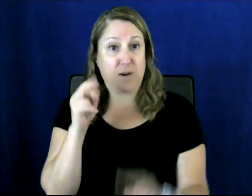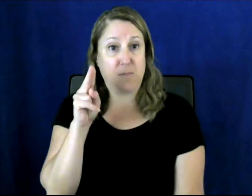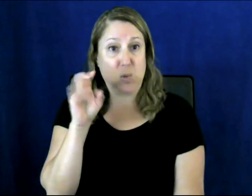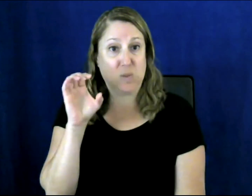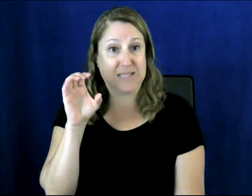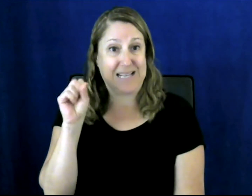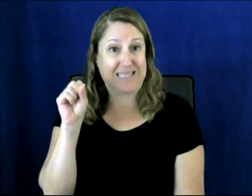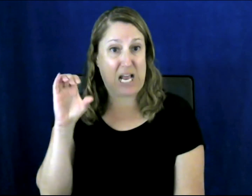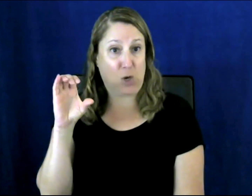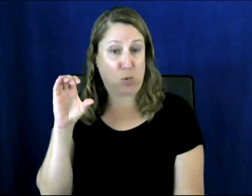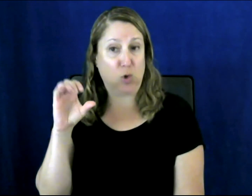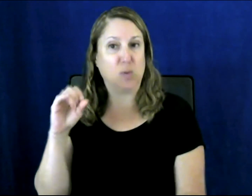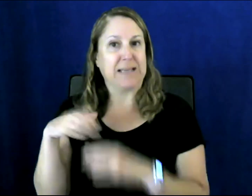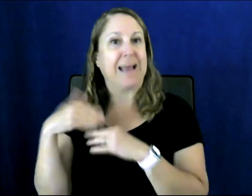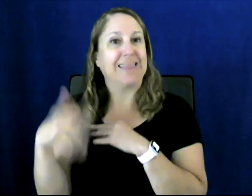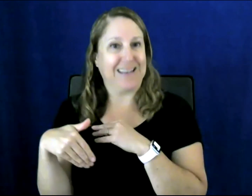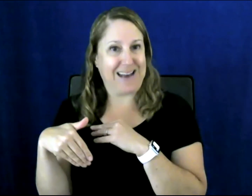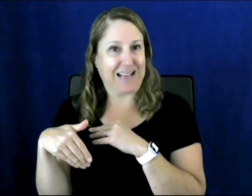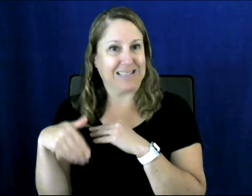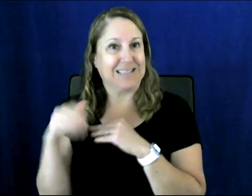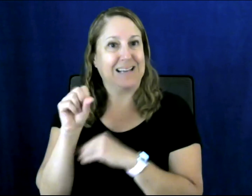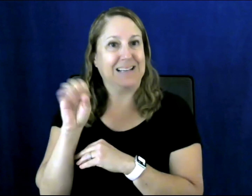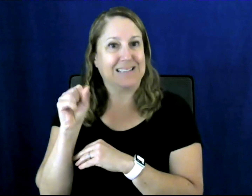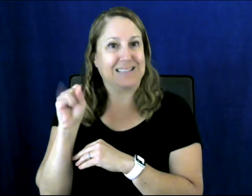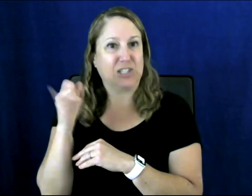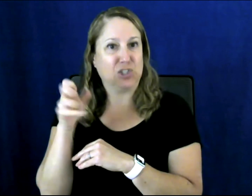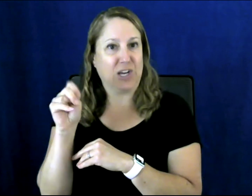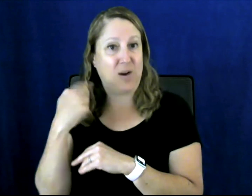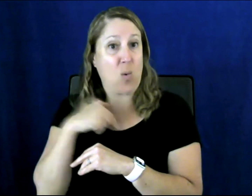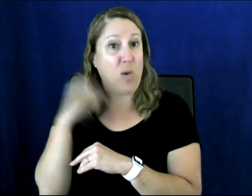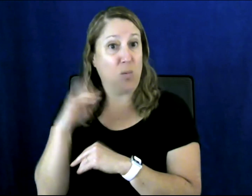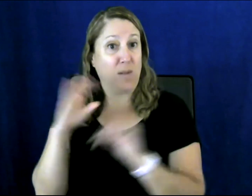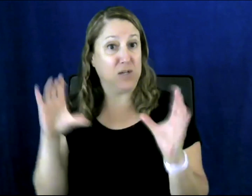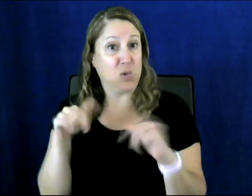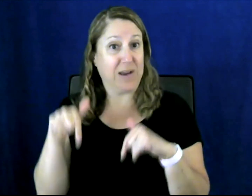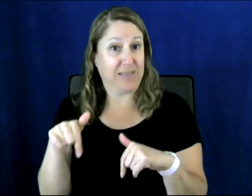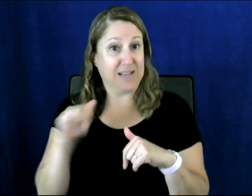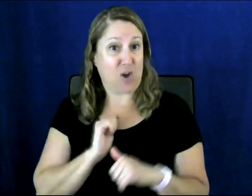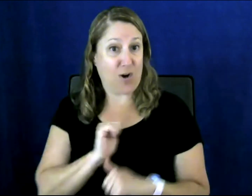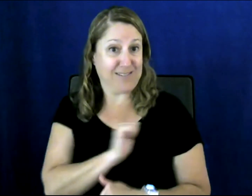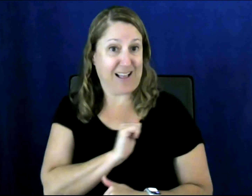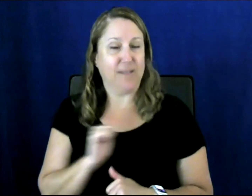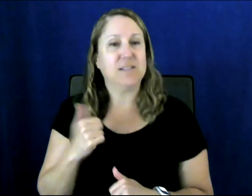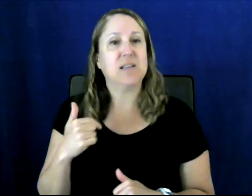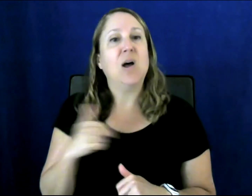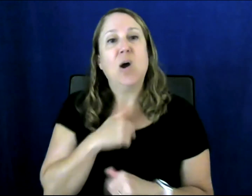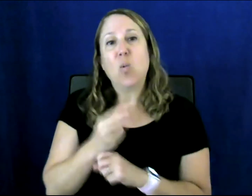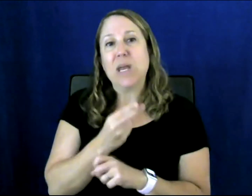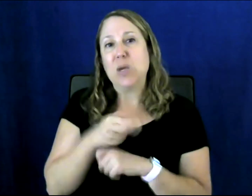in the next session, we're actually going to be doing this ourselves, because we've taken this model and we use it for our